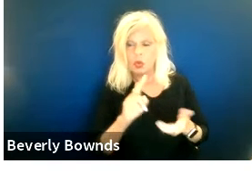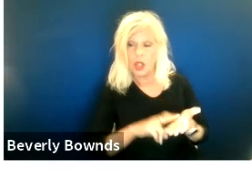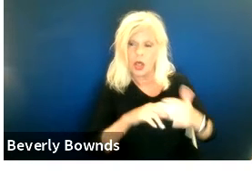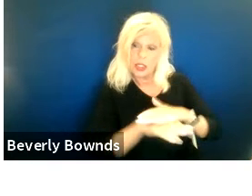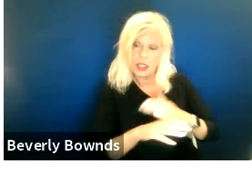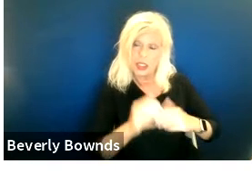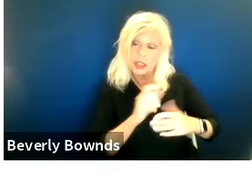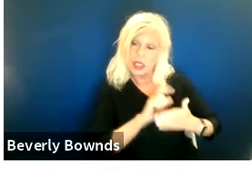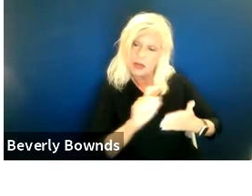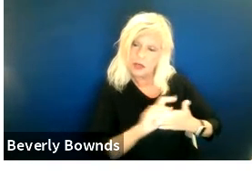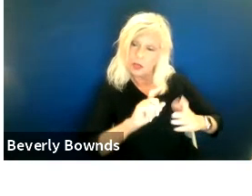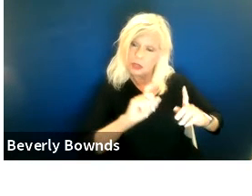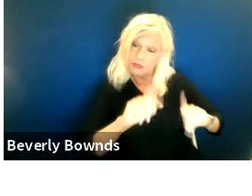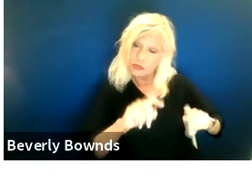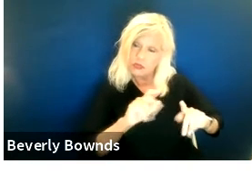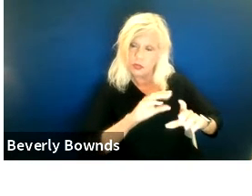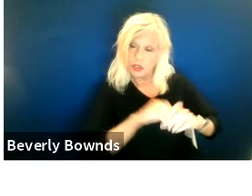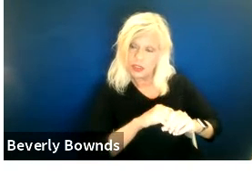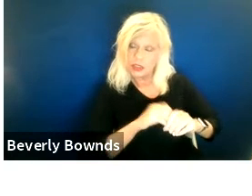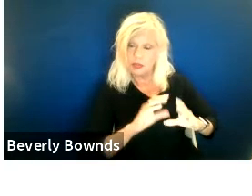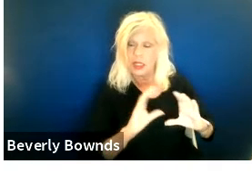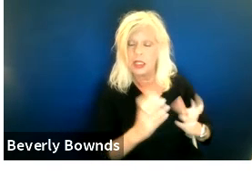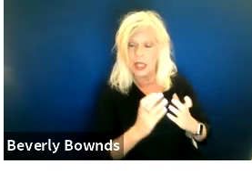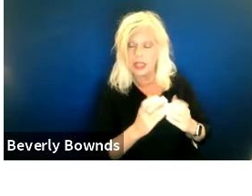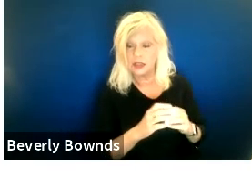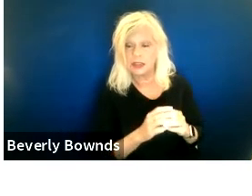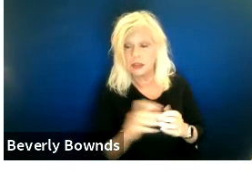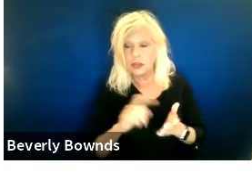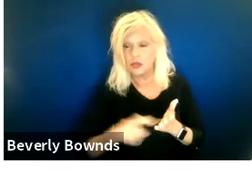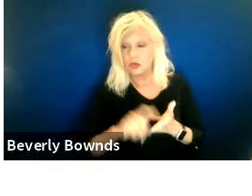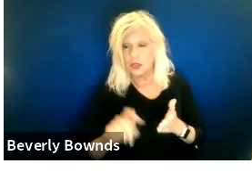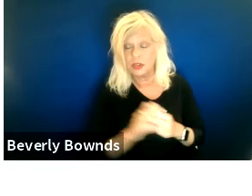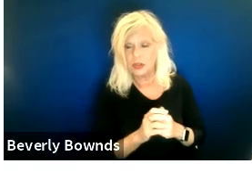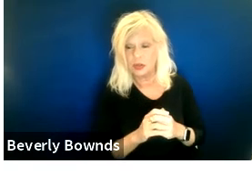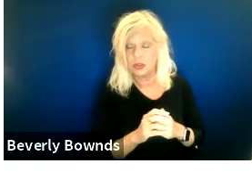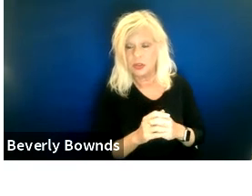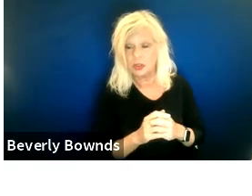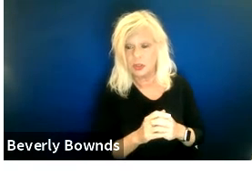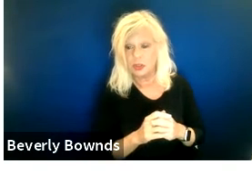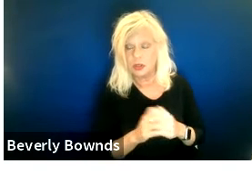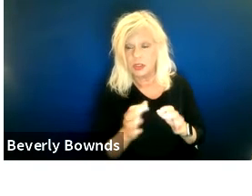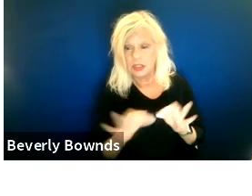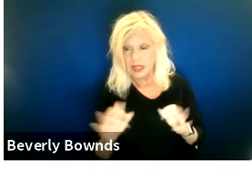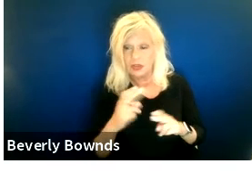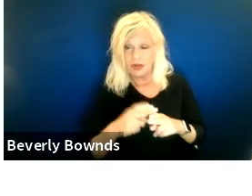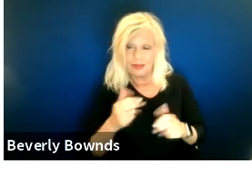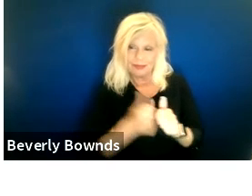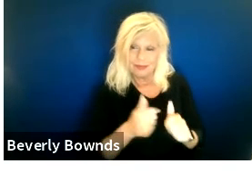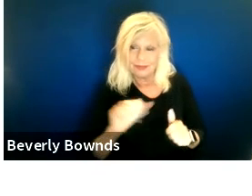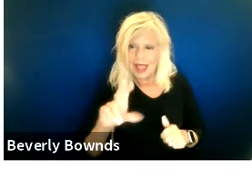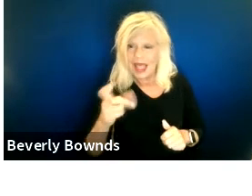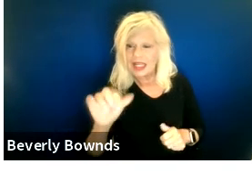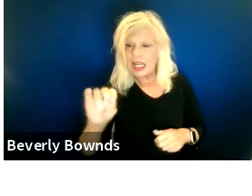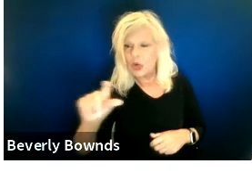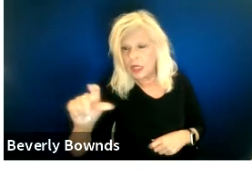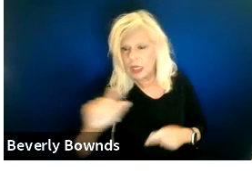and participating in the classes, what we would in our research language would call they are adhering or